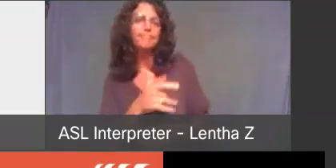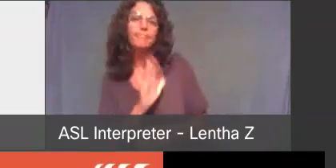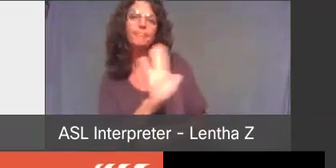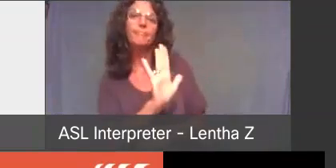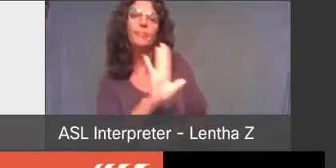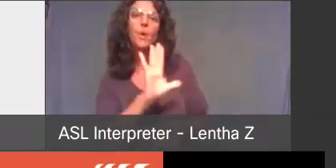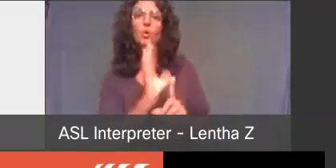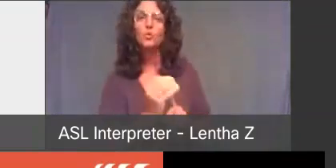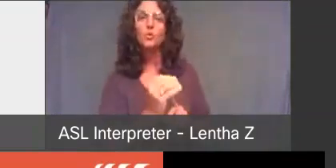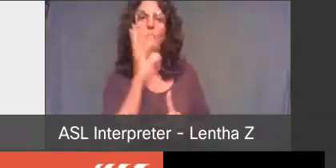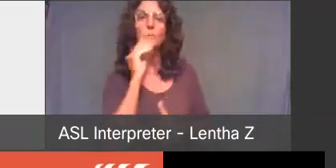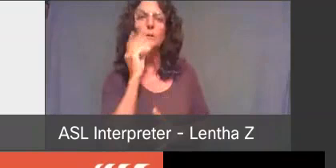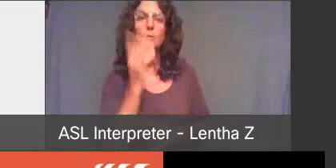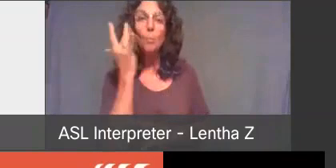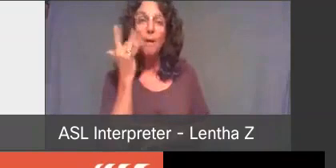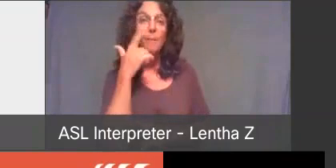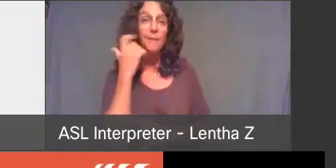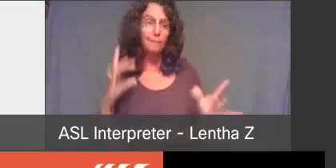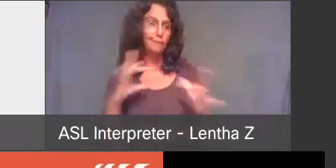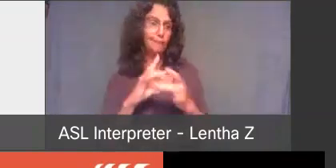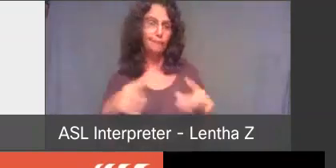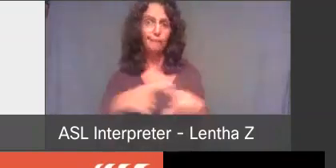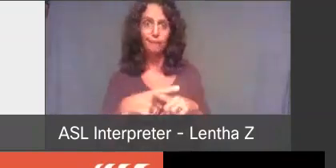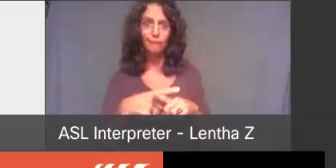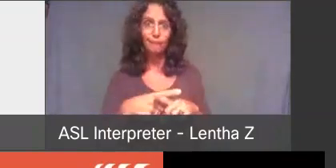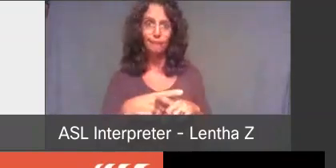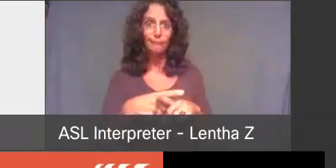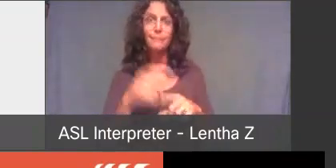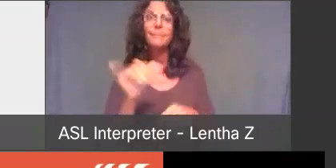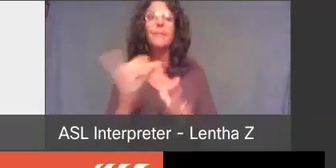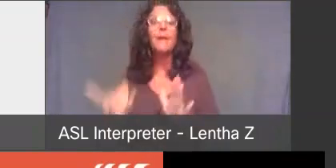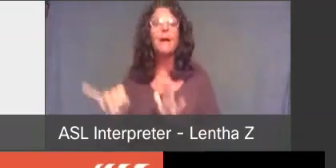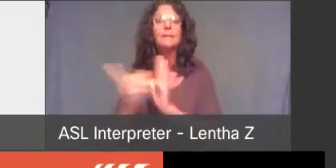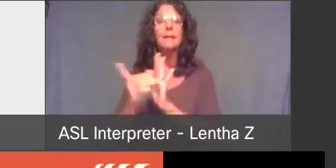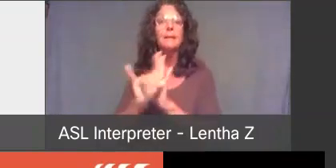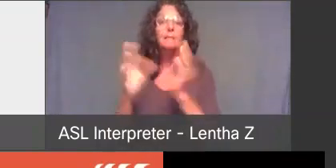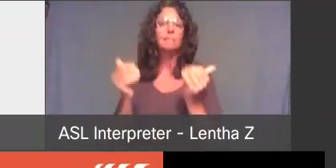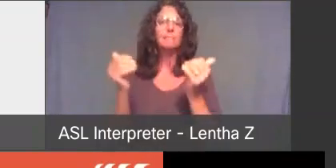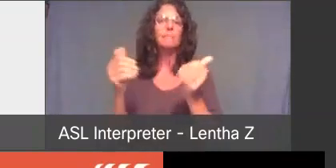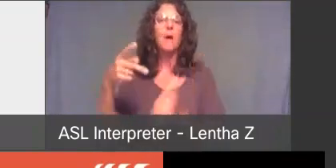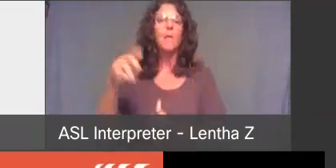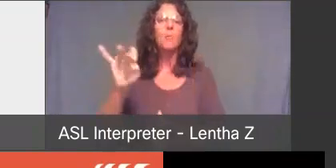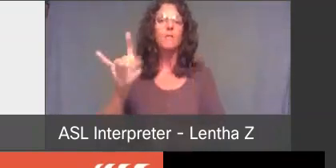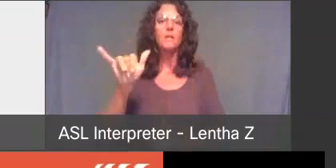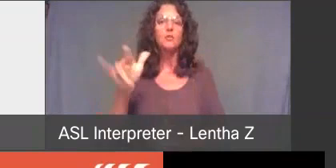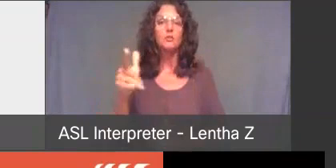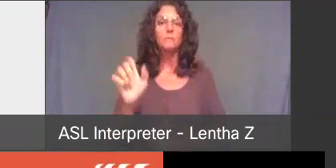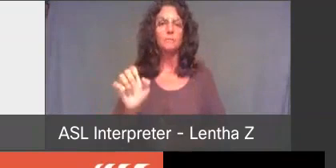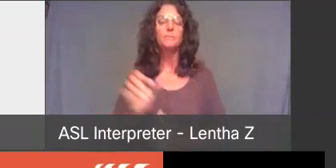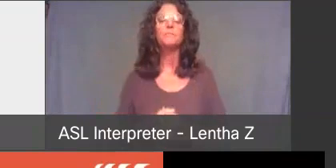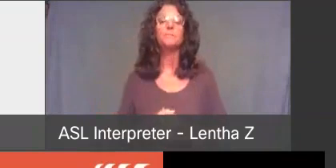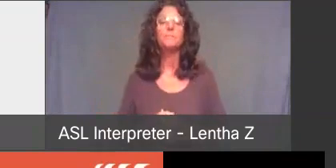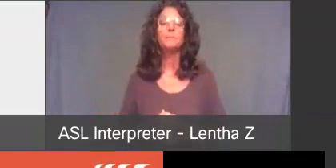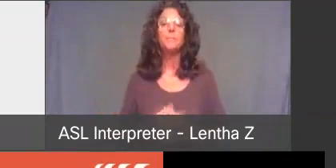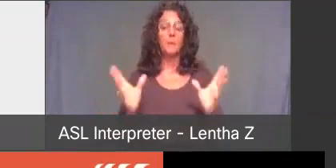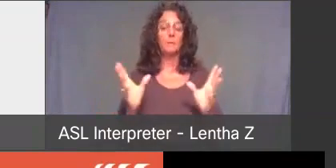that might be interconnected as well. And same with identity and privilege. And then at the end of this presentation, I